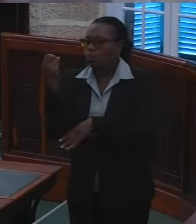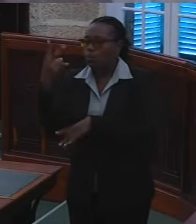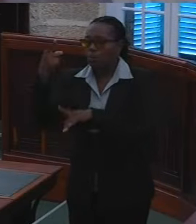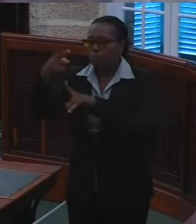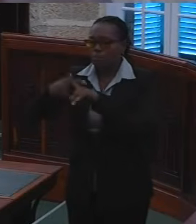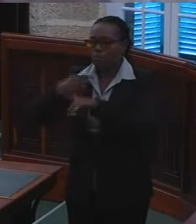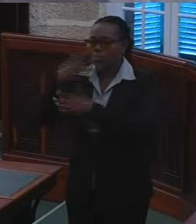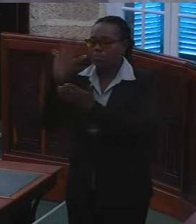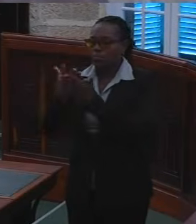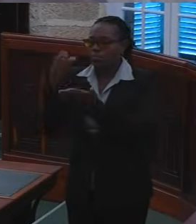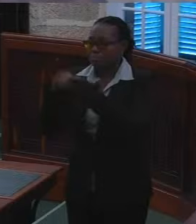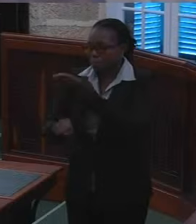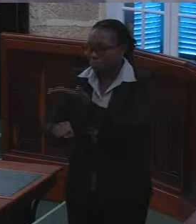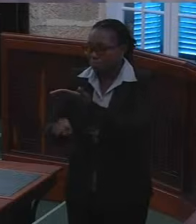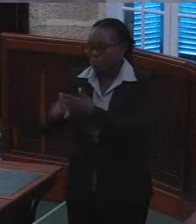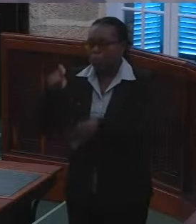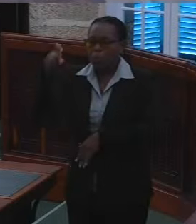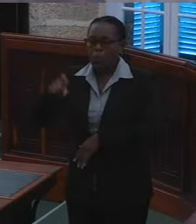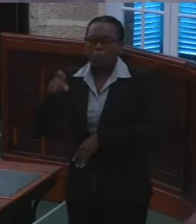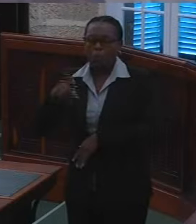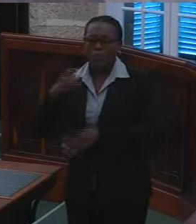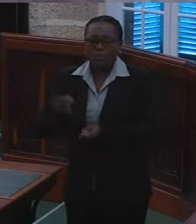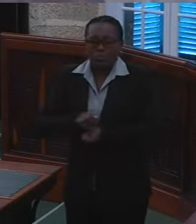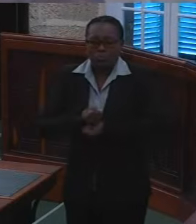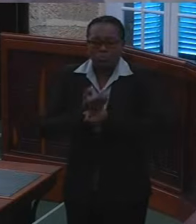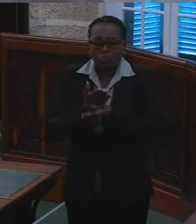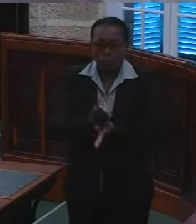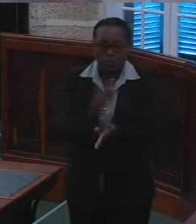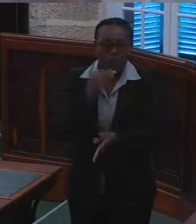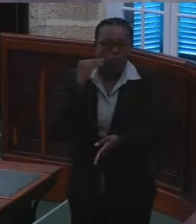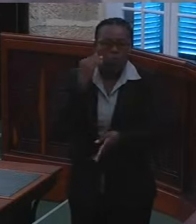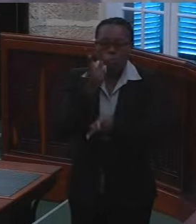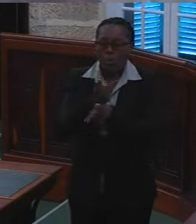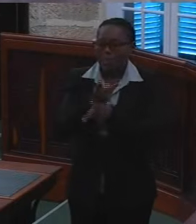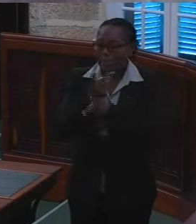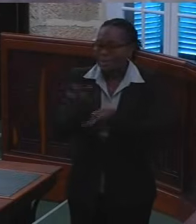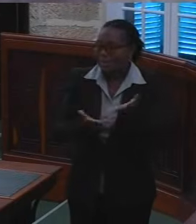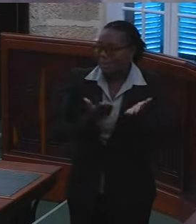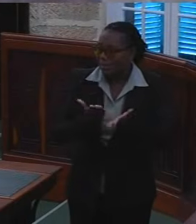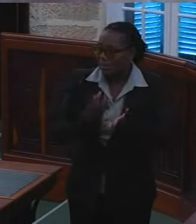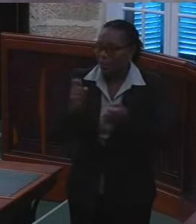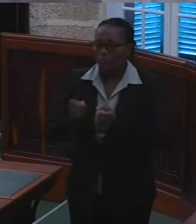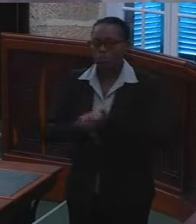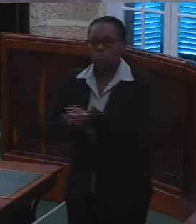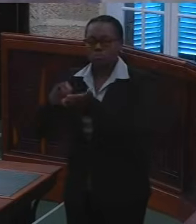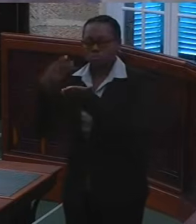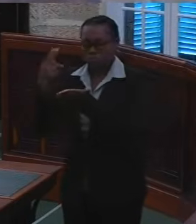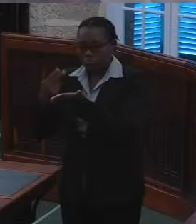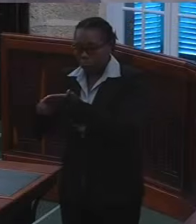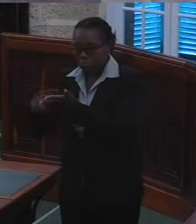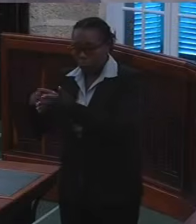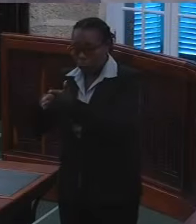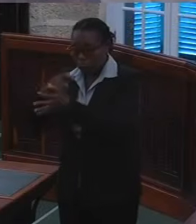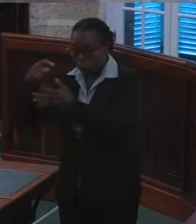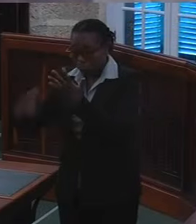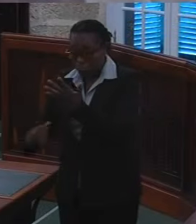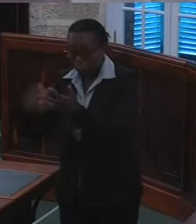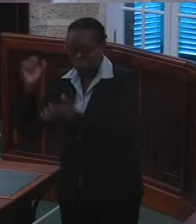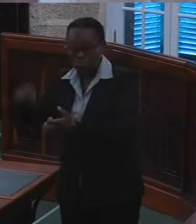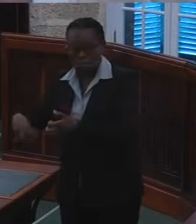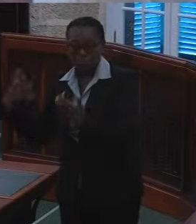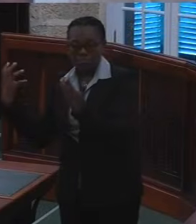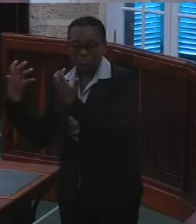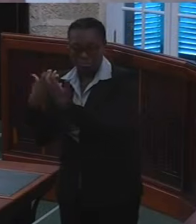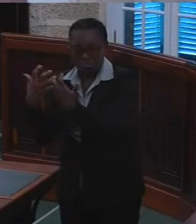home care services, you must be able to comply with the whole registration process. And if you're not going to register, you want to do it